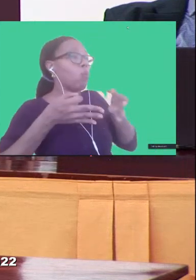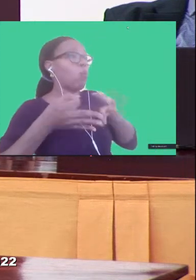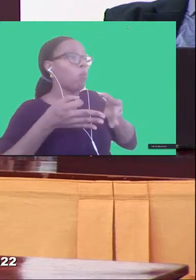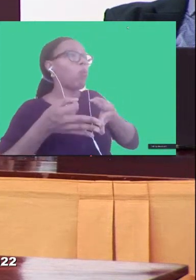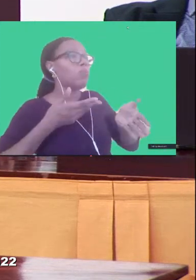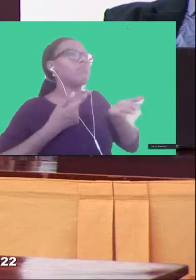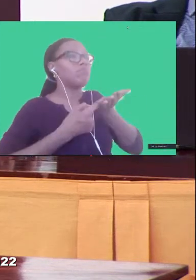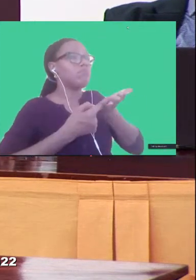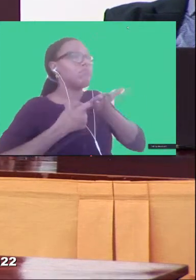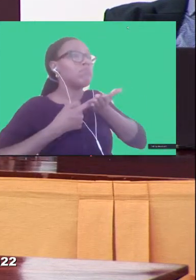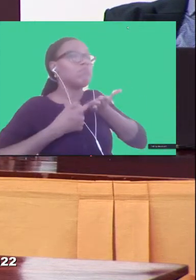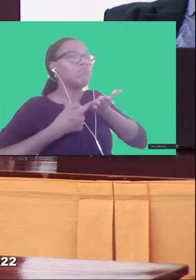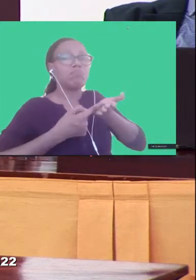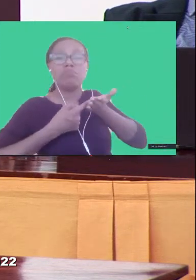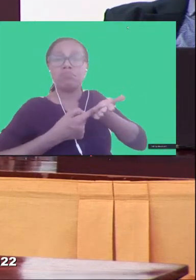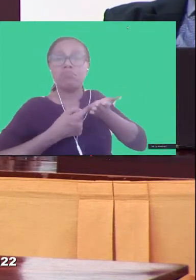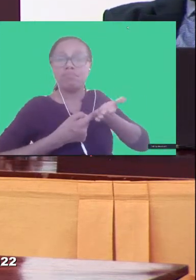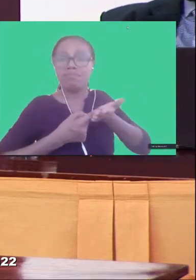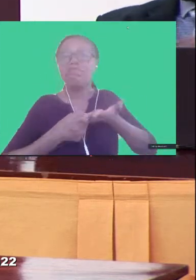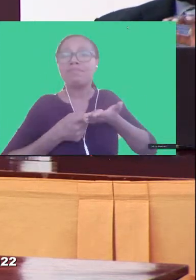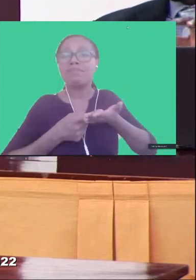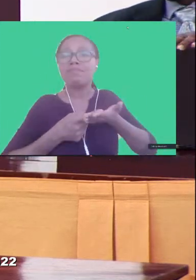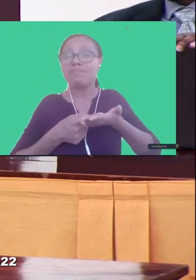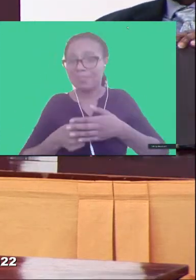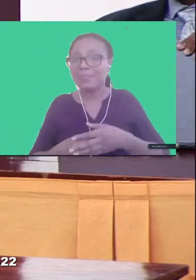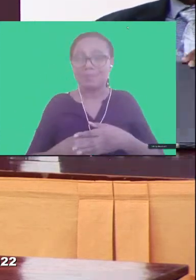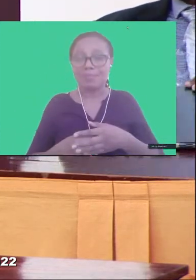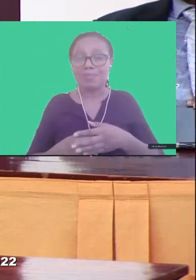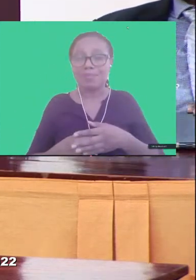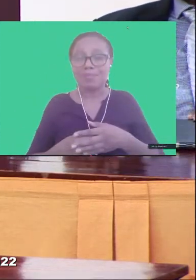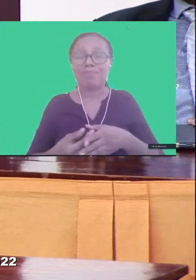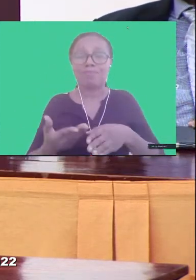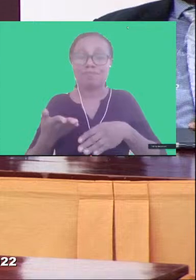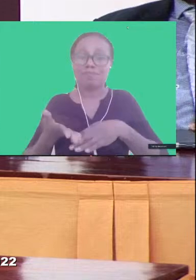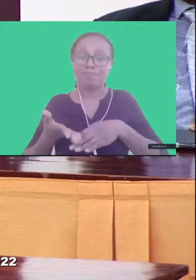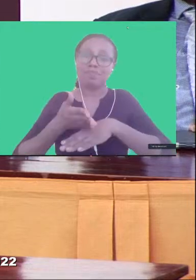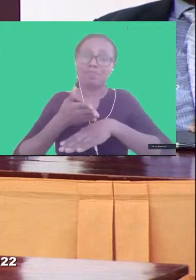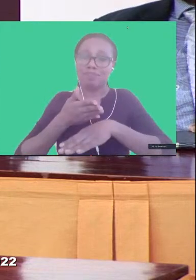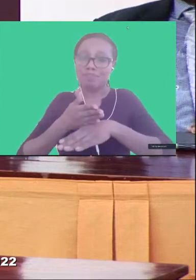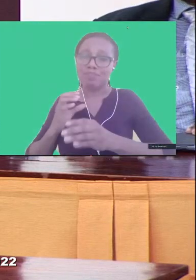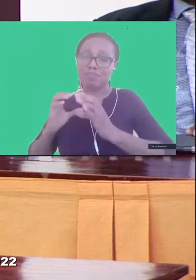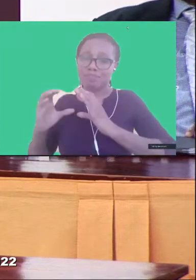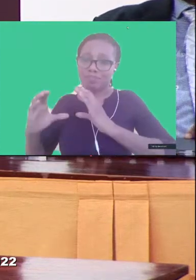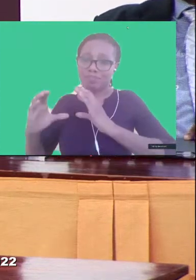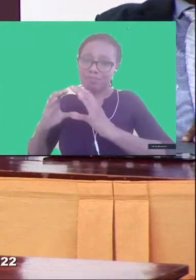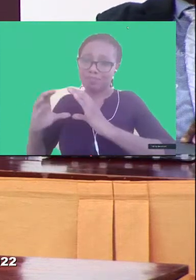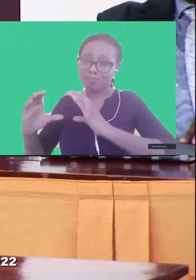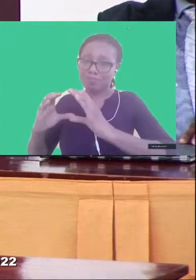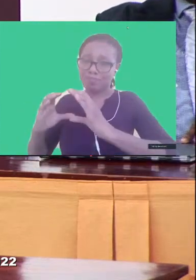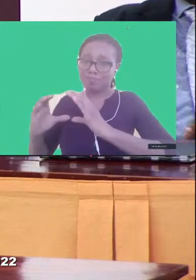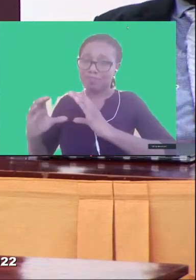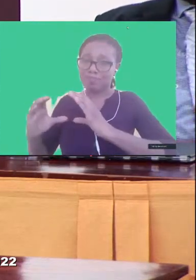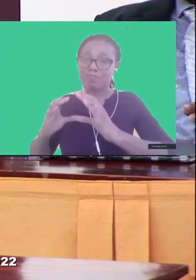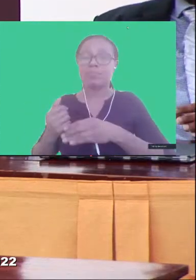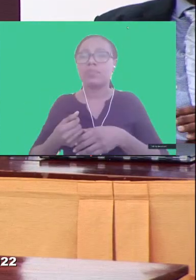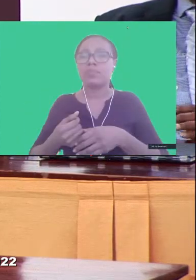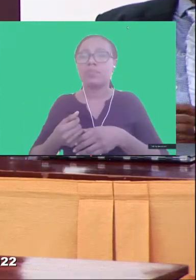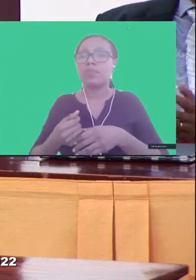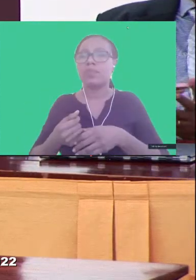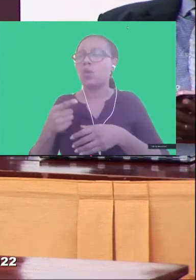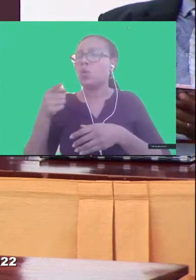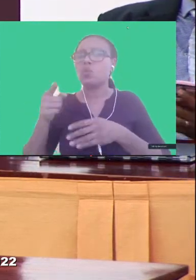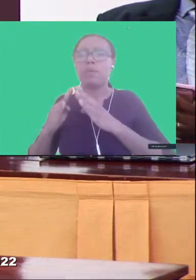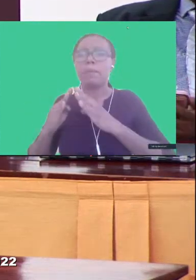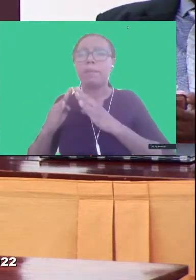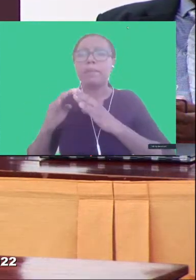Barbadians. So those stakeholder consultations are scheduled for Q2 of this year. So we would ask the public to listen out